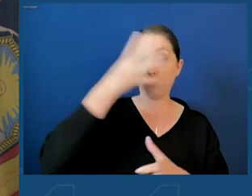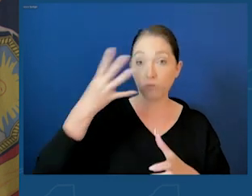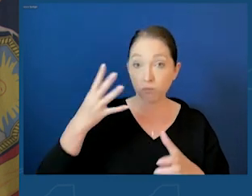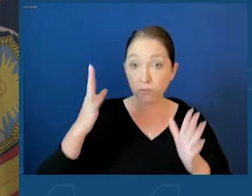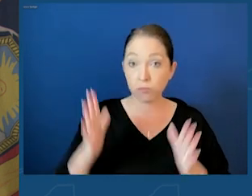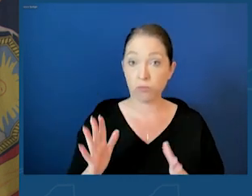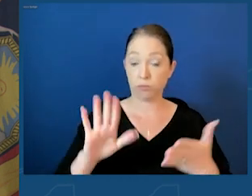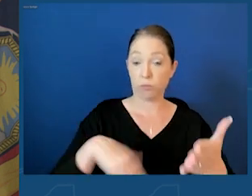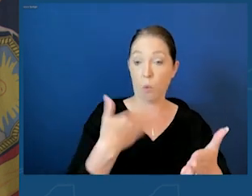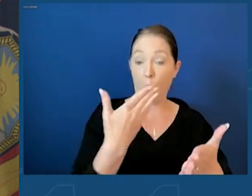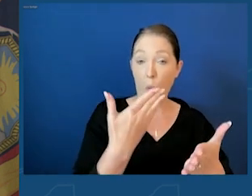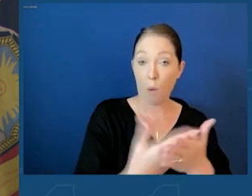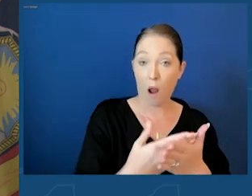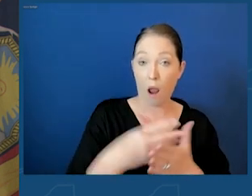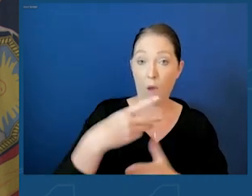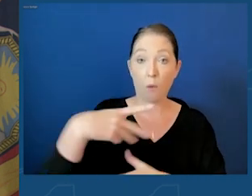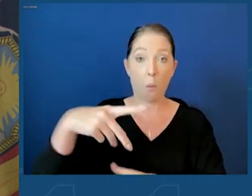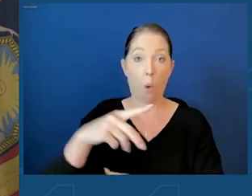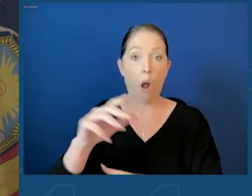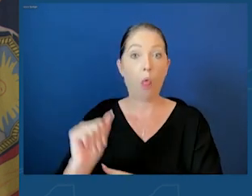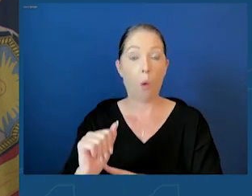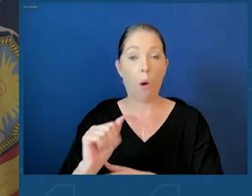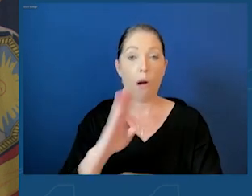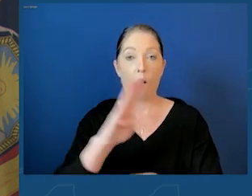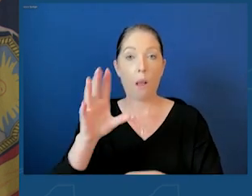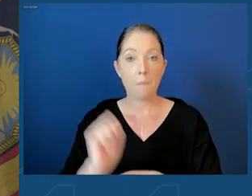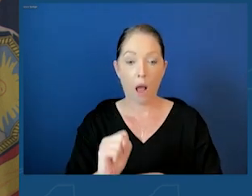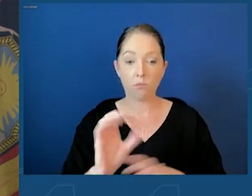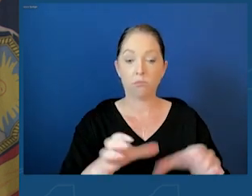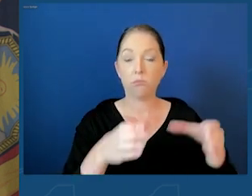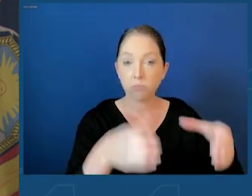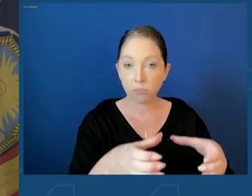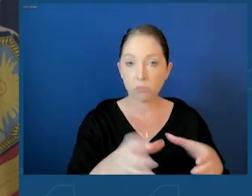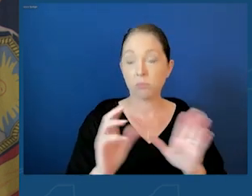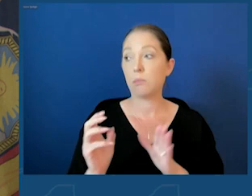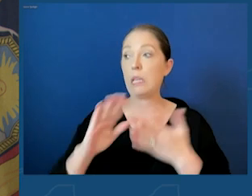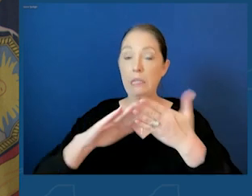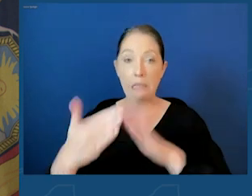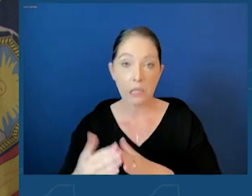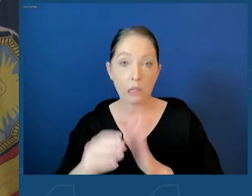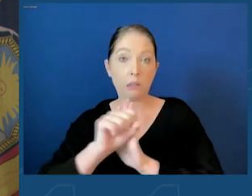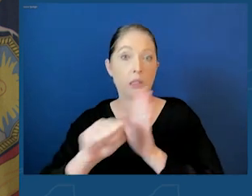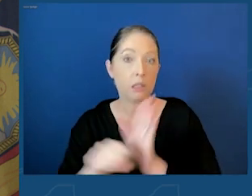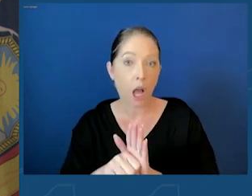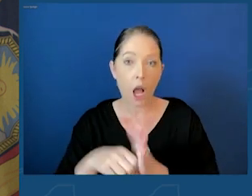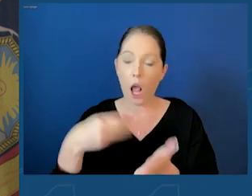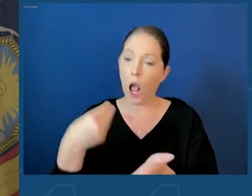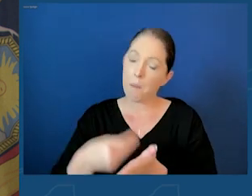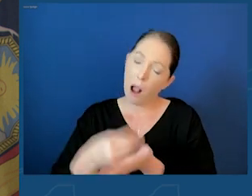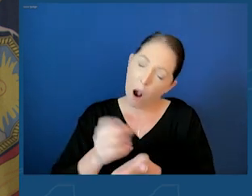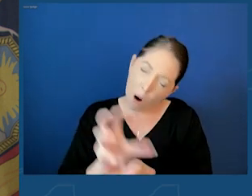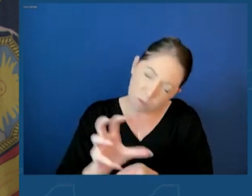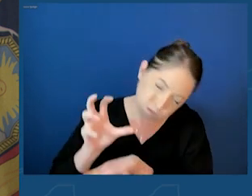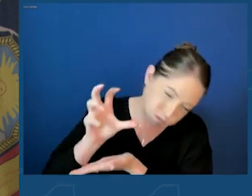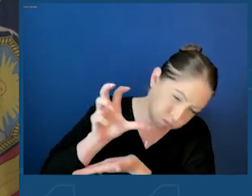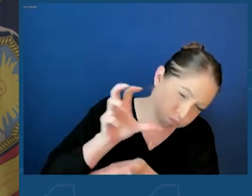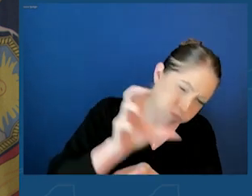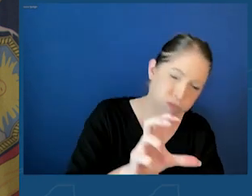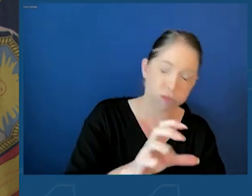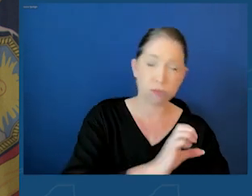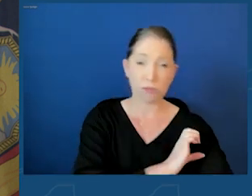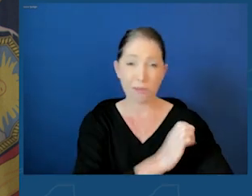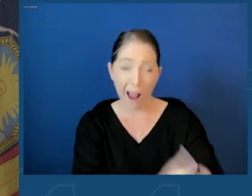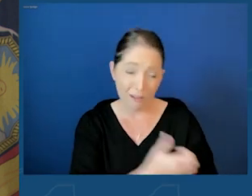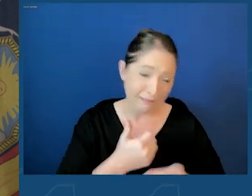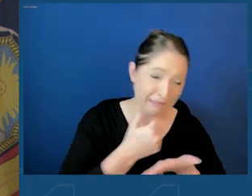terminal last year, city and state have poured tremendous funds, billions of dollars, and energy into helping them. The